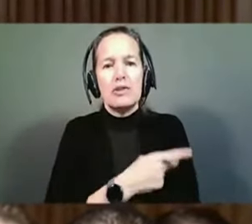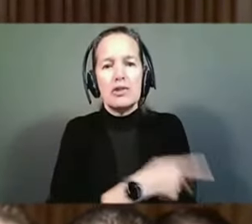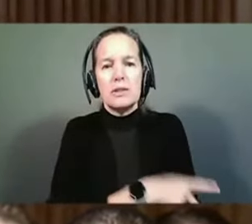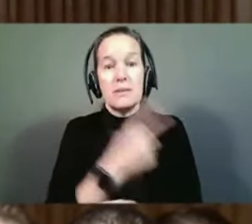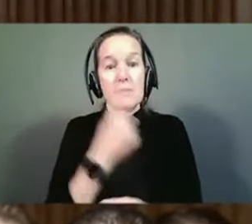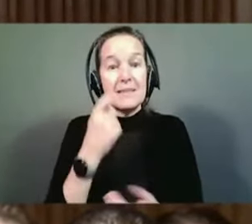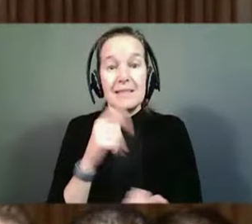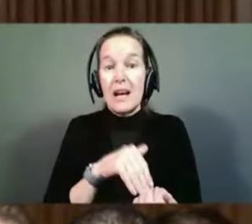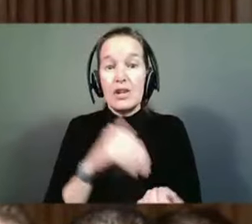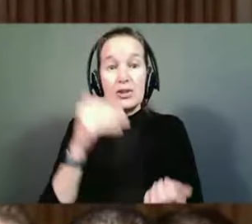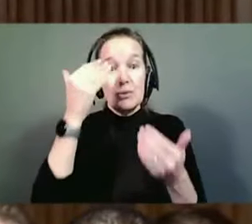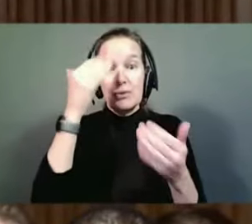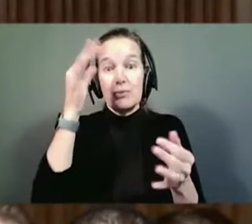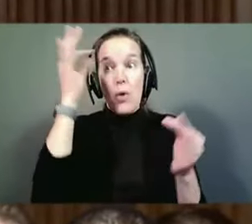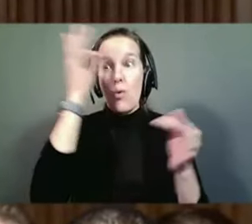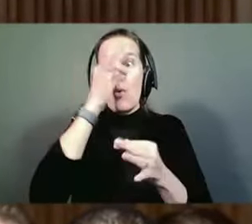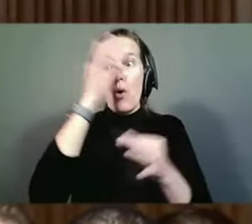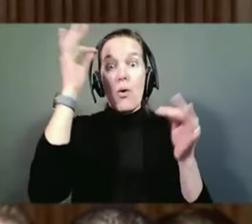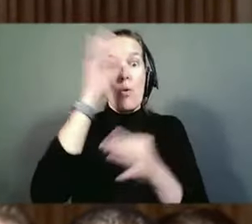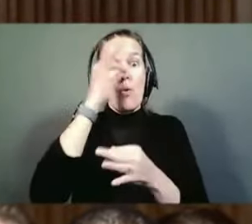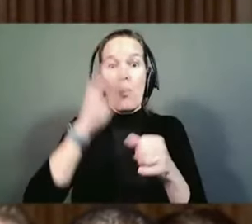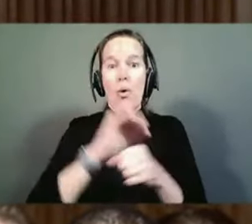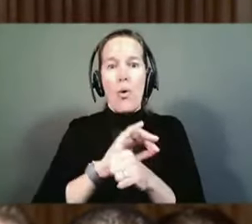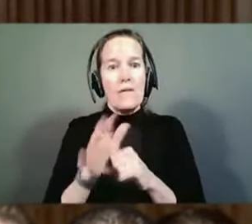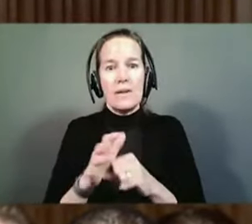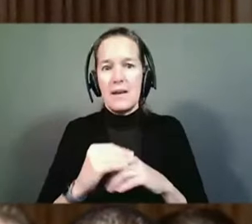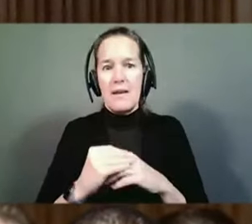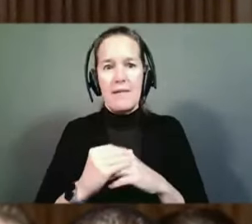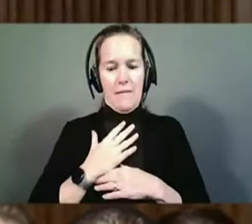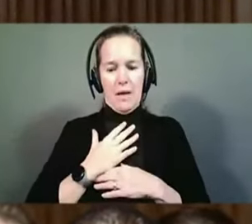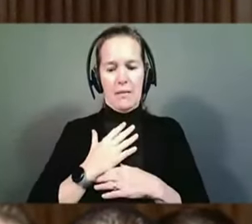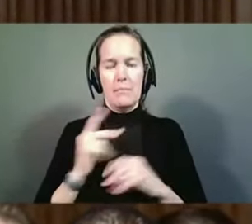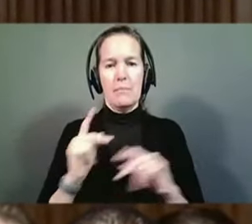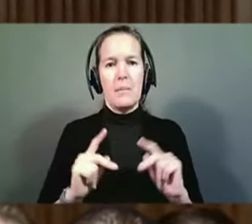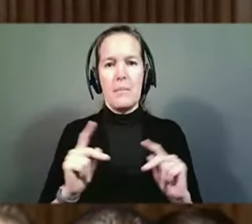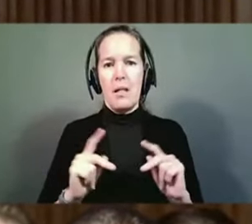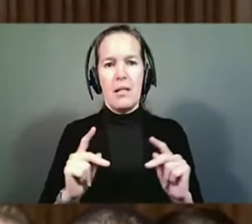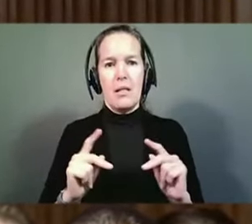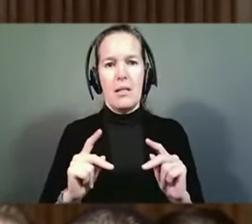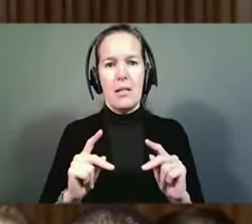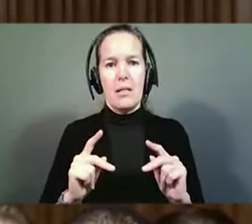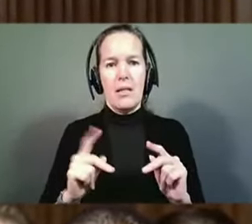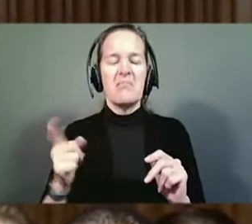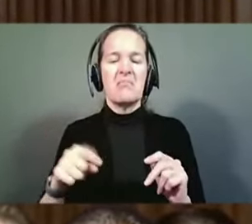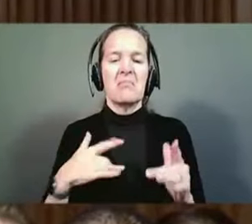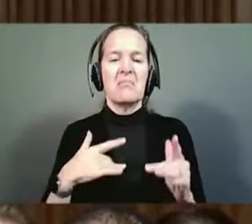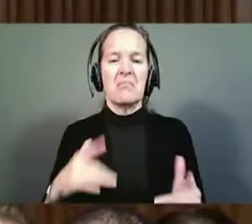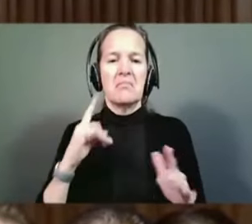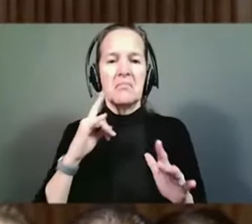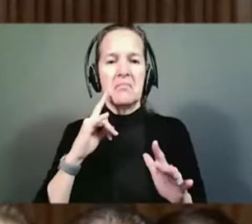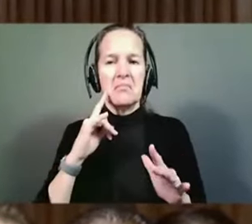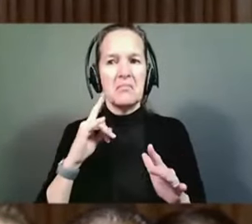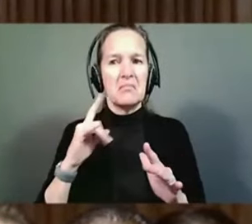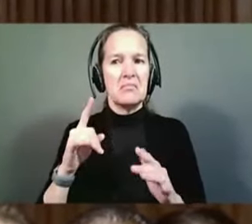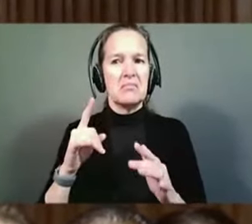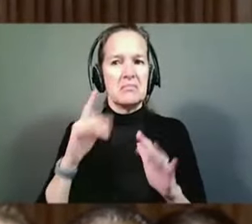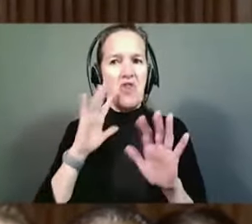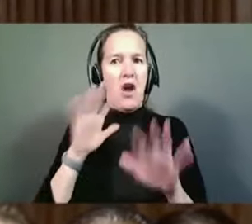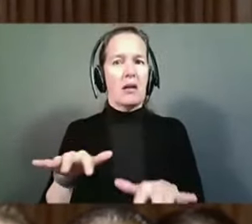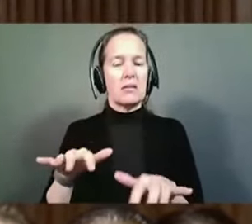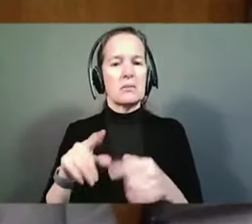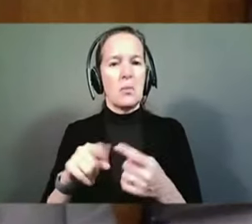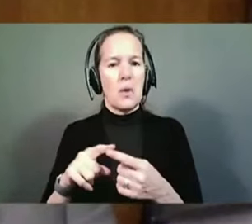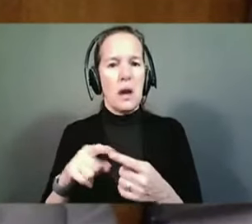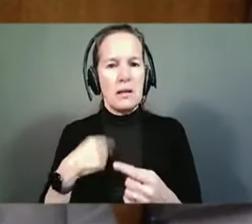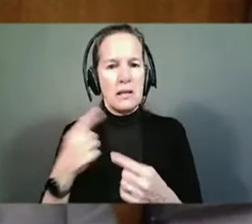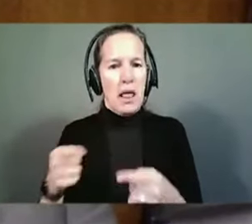that COVID is doing this to people, I don't think. They're shocked usually when I tell them the stuff that I've learned. All right, I'm running out of time. My